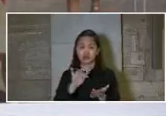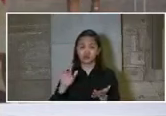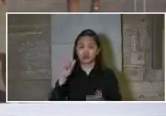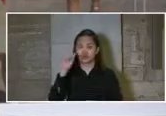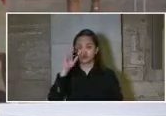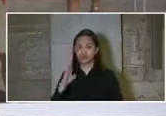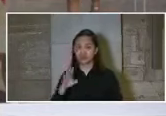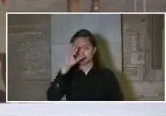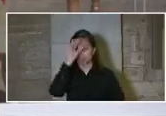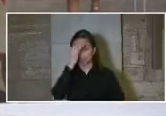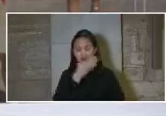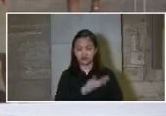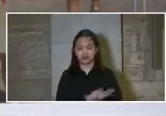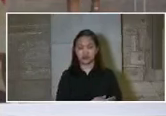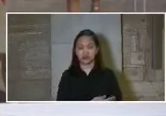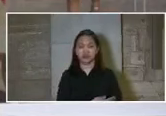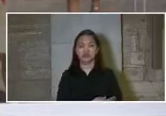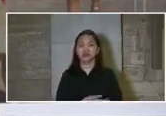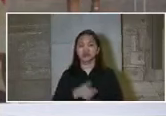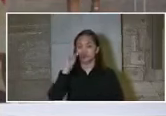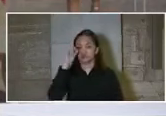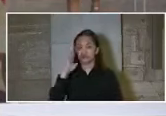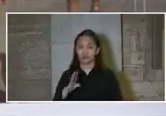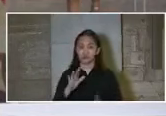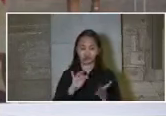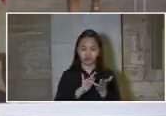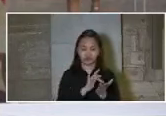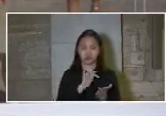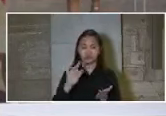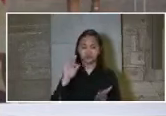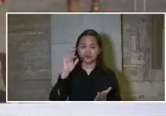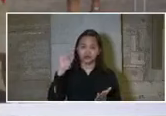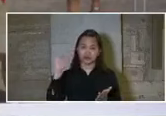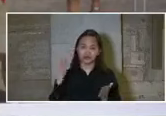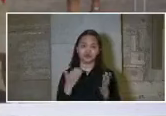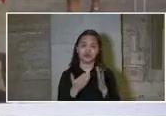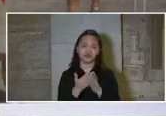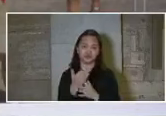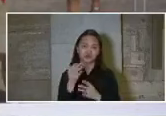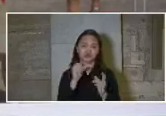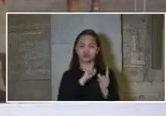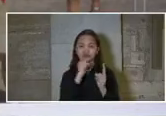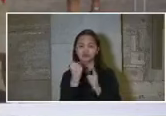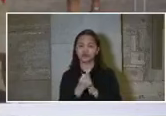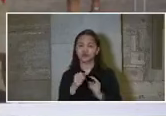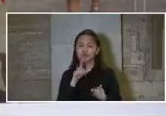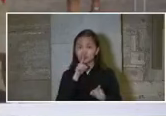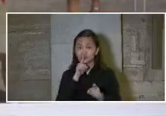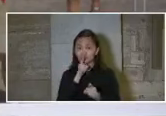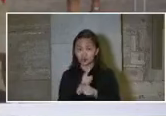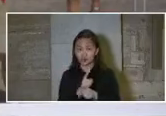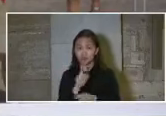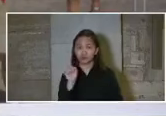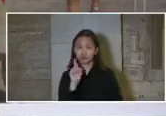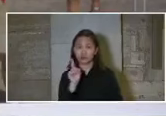of God may be glorified through it." He was so sure of what will happen.